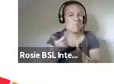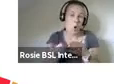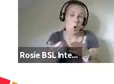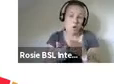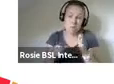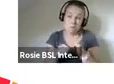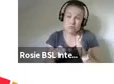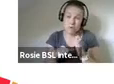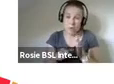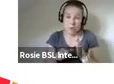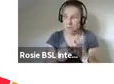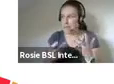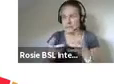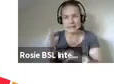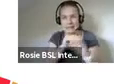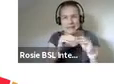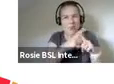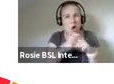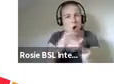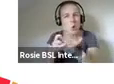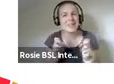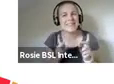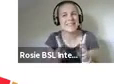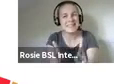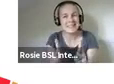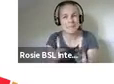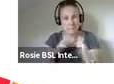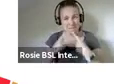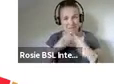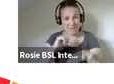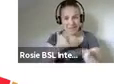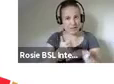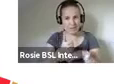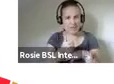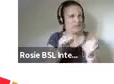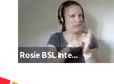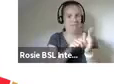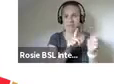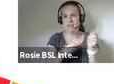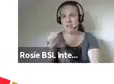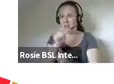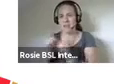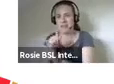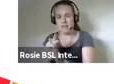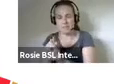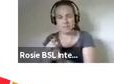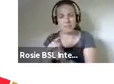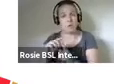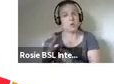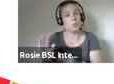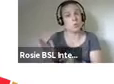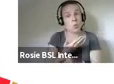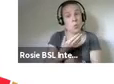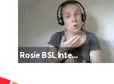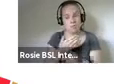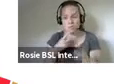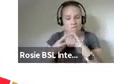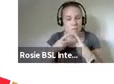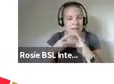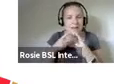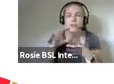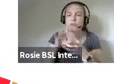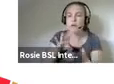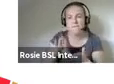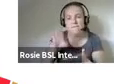the OECD DAC database where that basically stores all the information